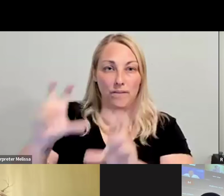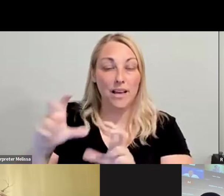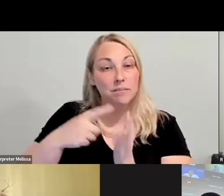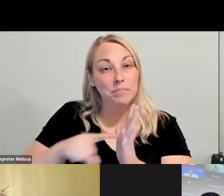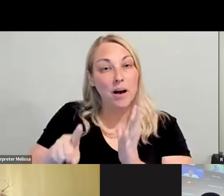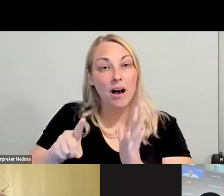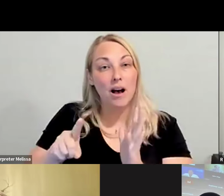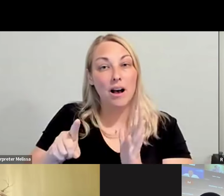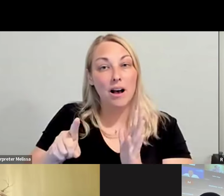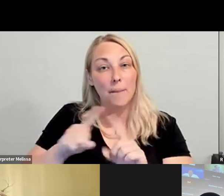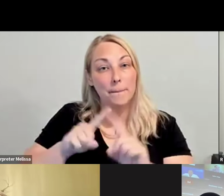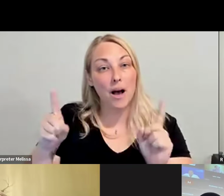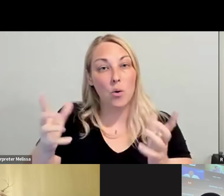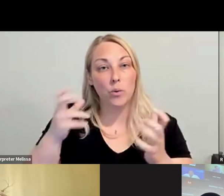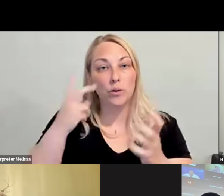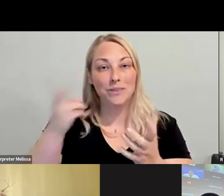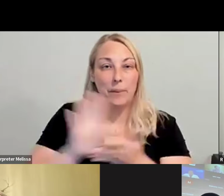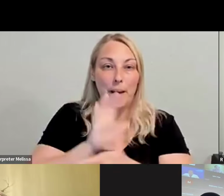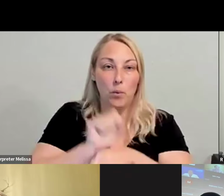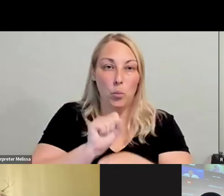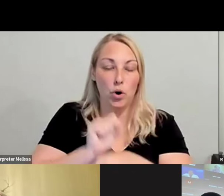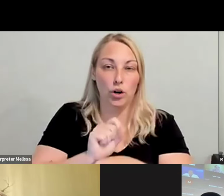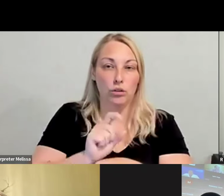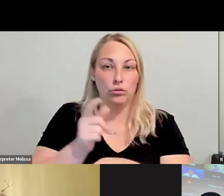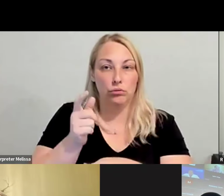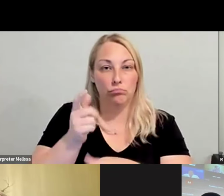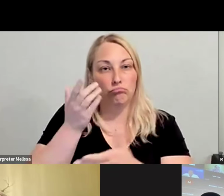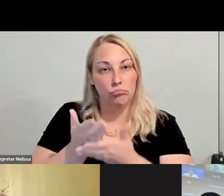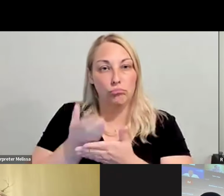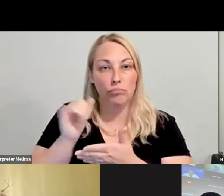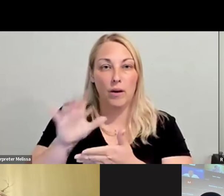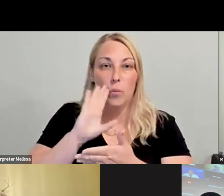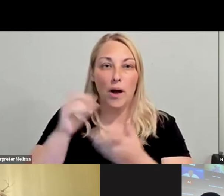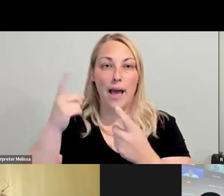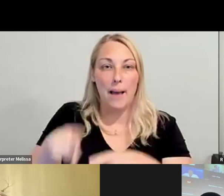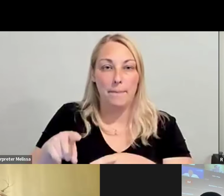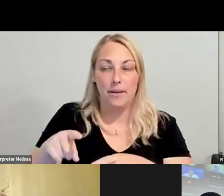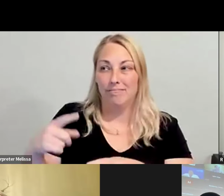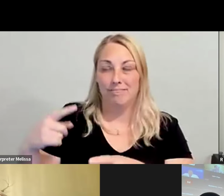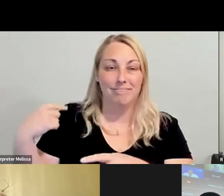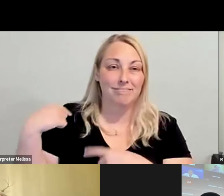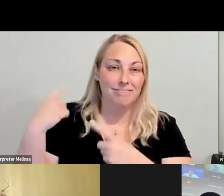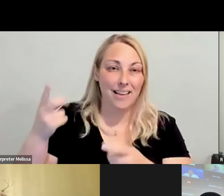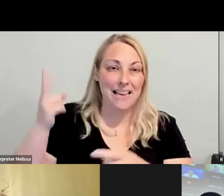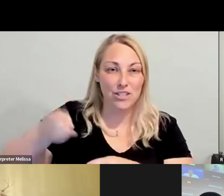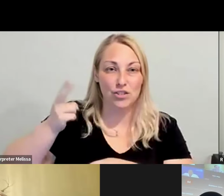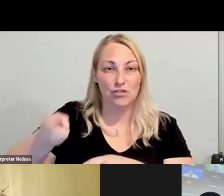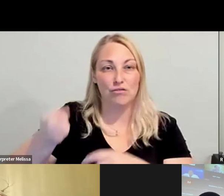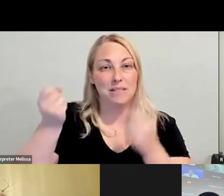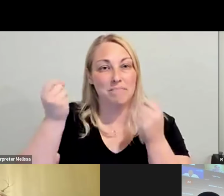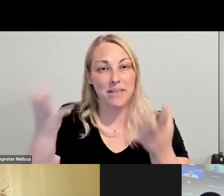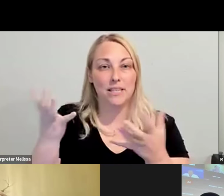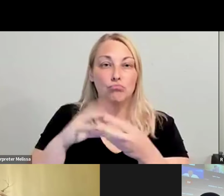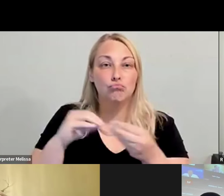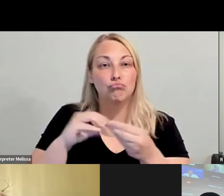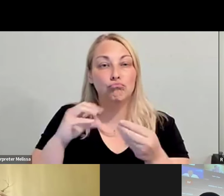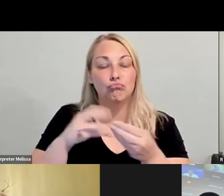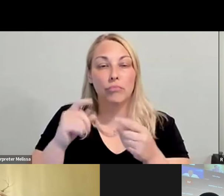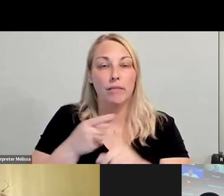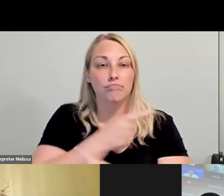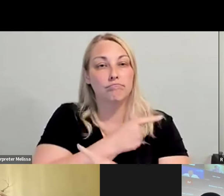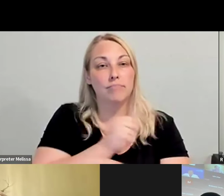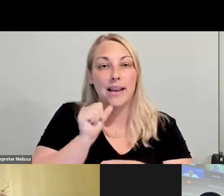show that that's actually gonna happen. Because we have a history of folks not fulfilling their commitments to our needs. This is all it's